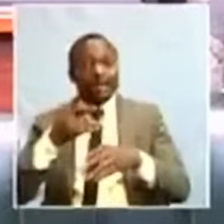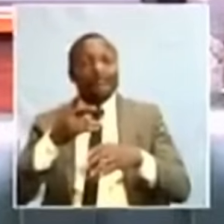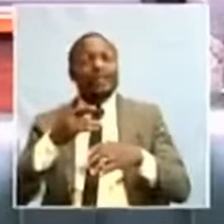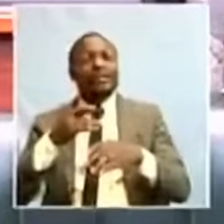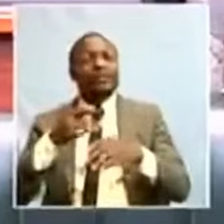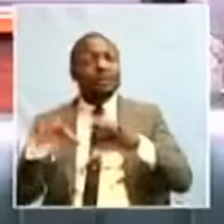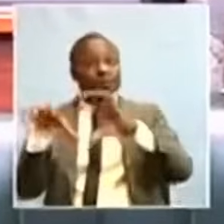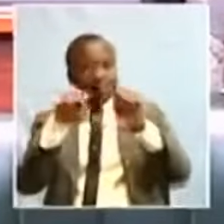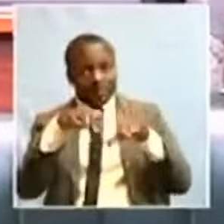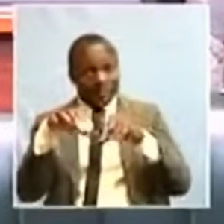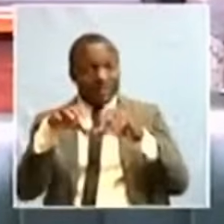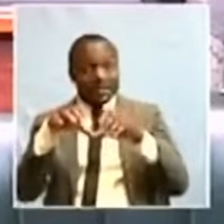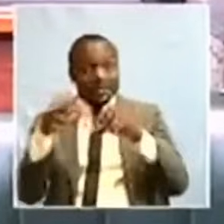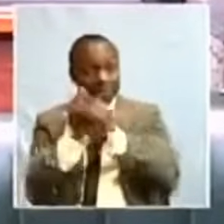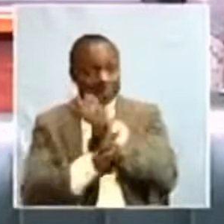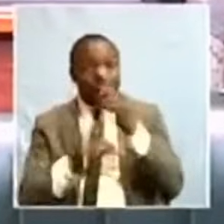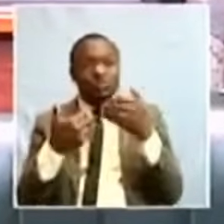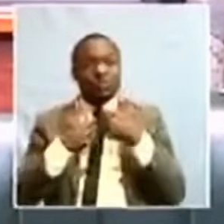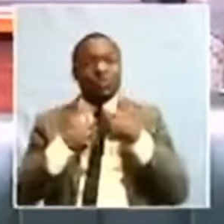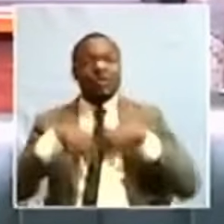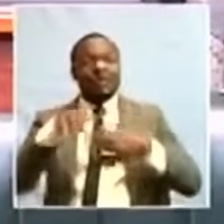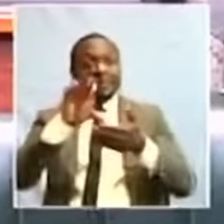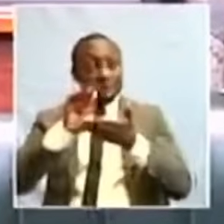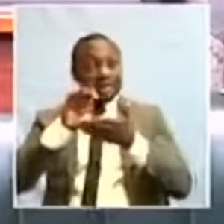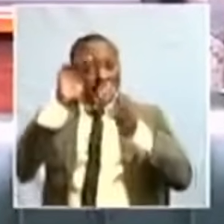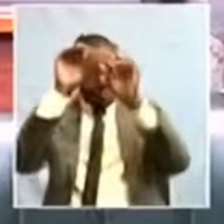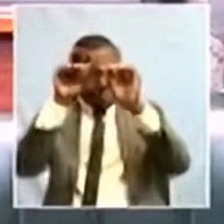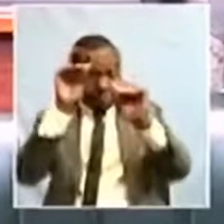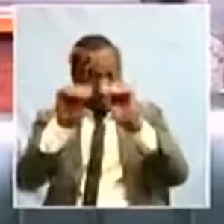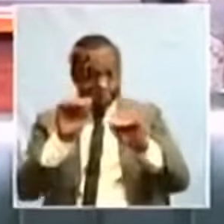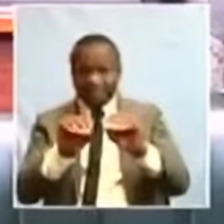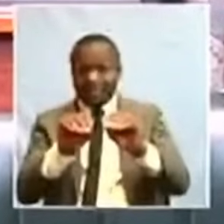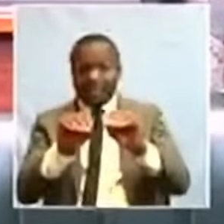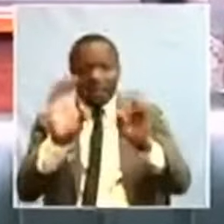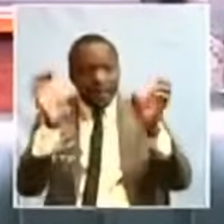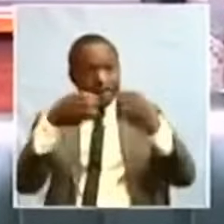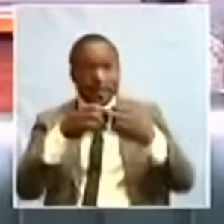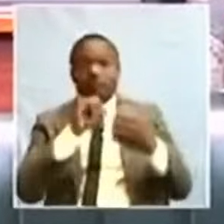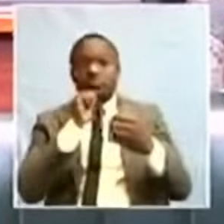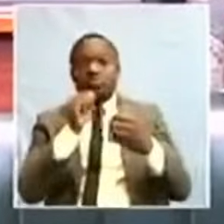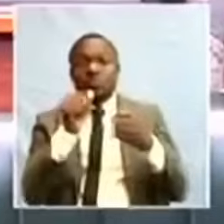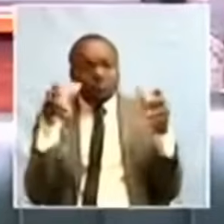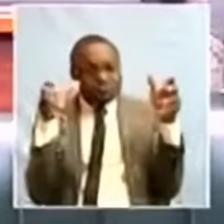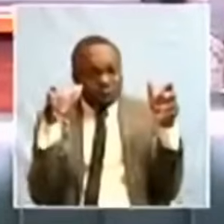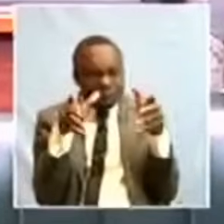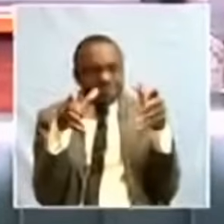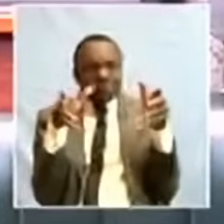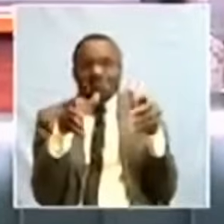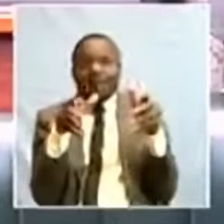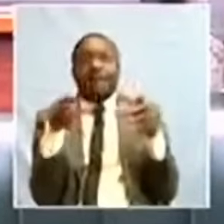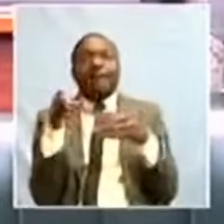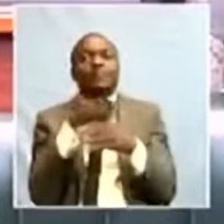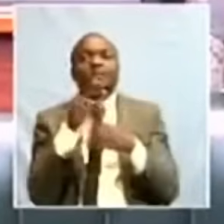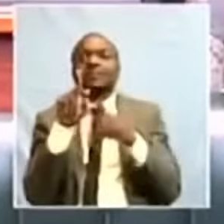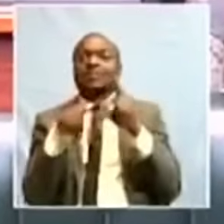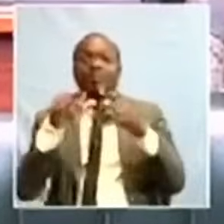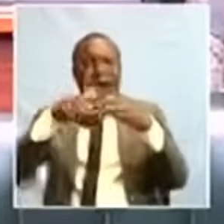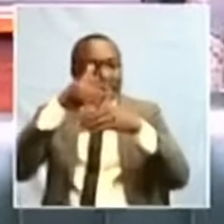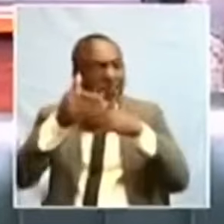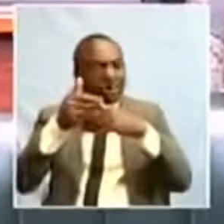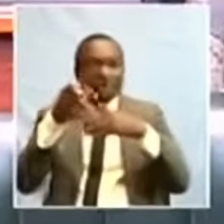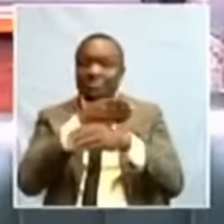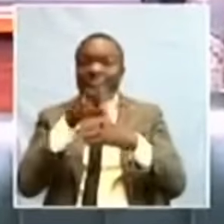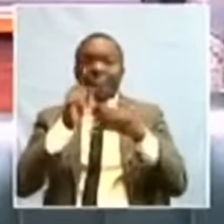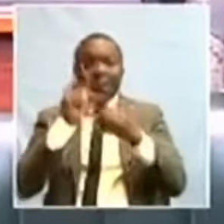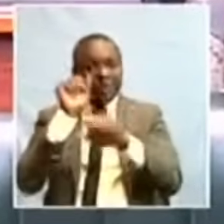have our debt restructured. Because the banks don't want to squeeze the business people out of business. They are